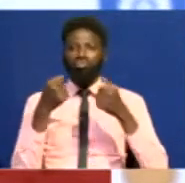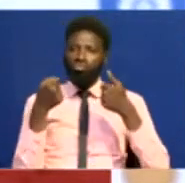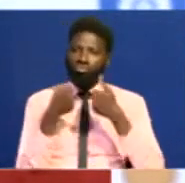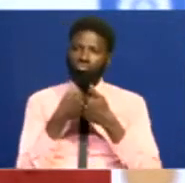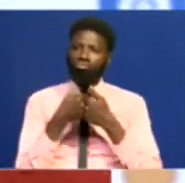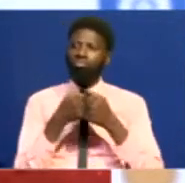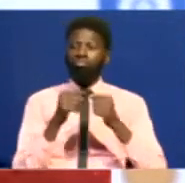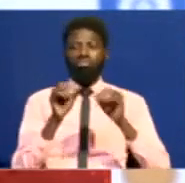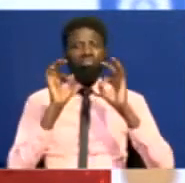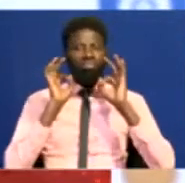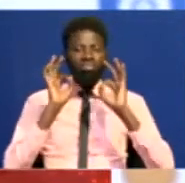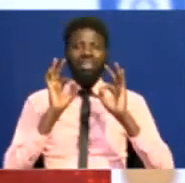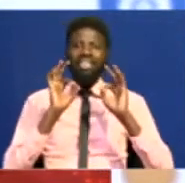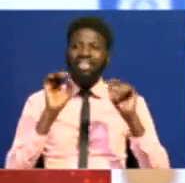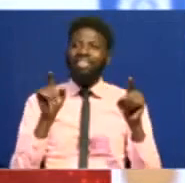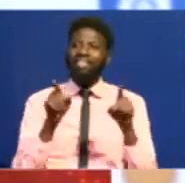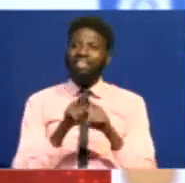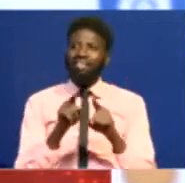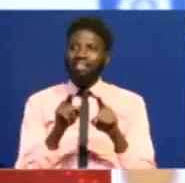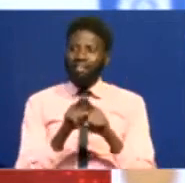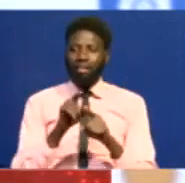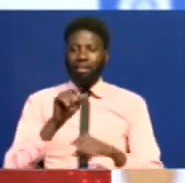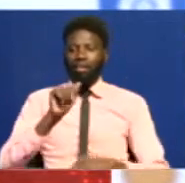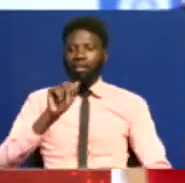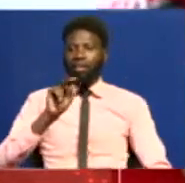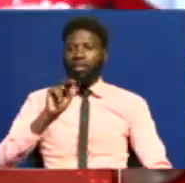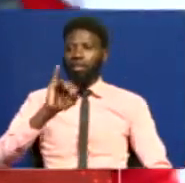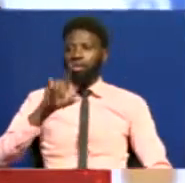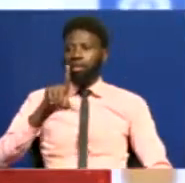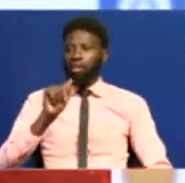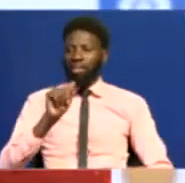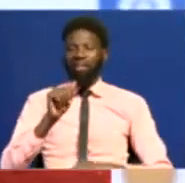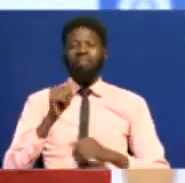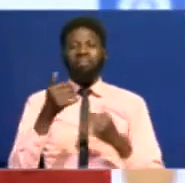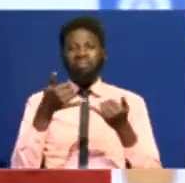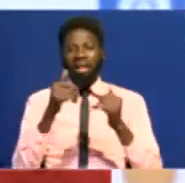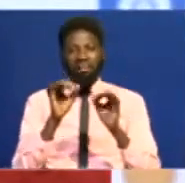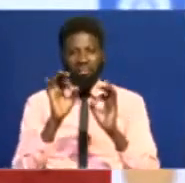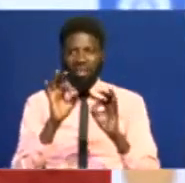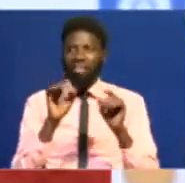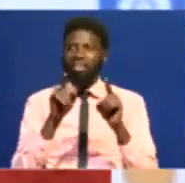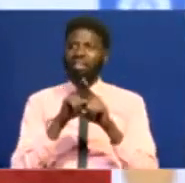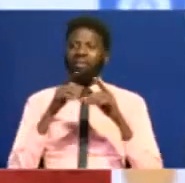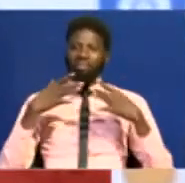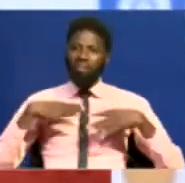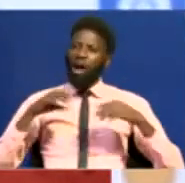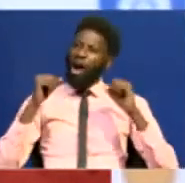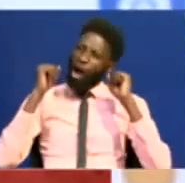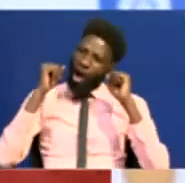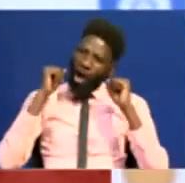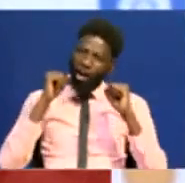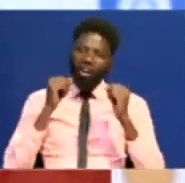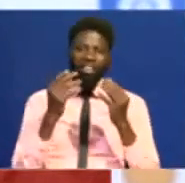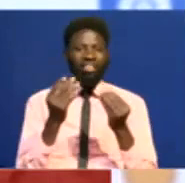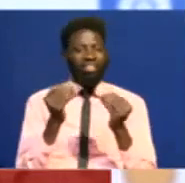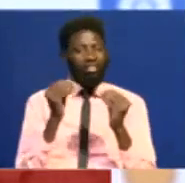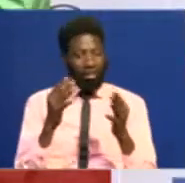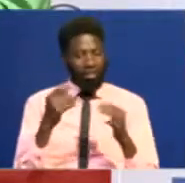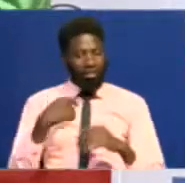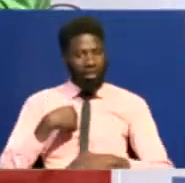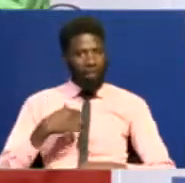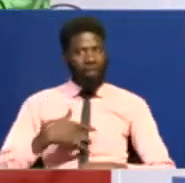the end the third set was like Angela played unbelievable, and also with the crowd it was super difficult, so I think it's okay that she won.